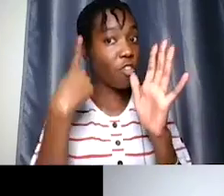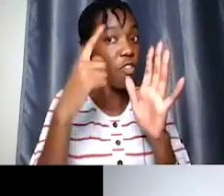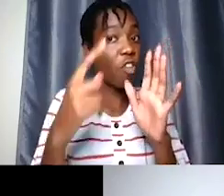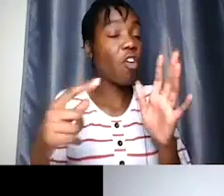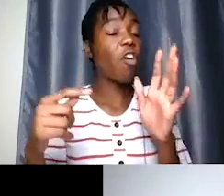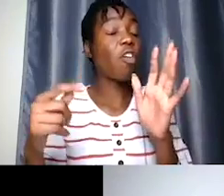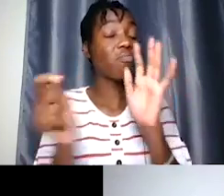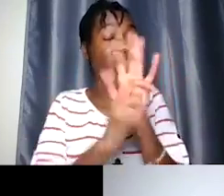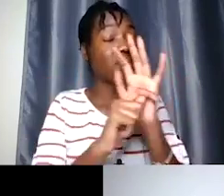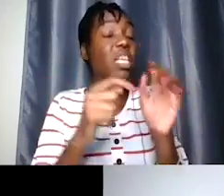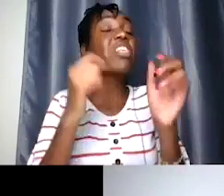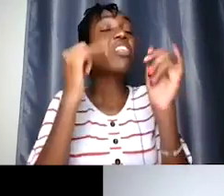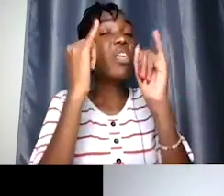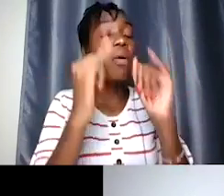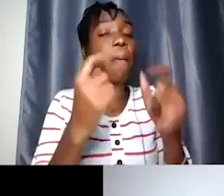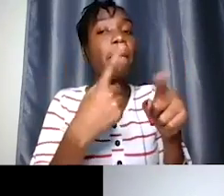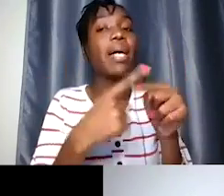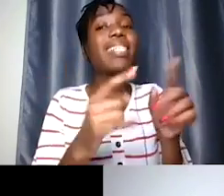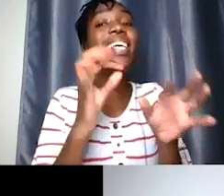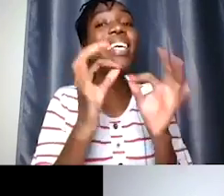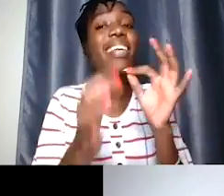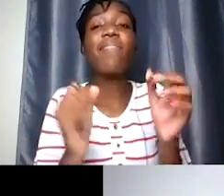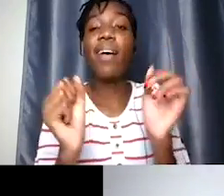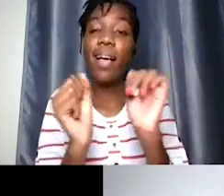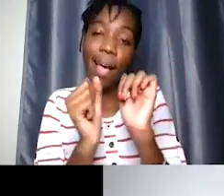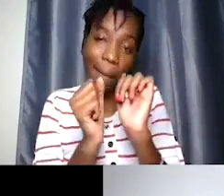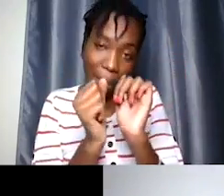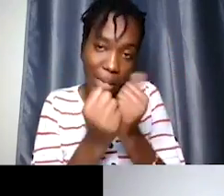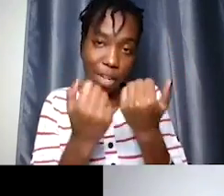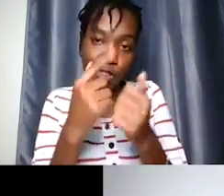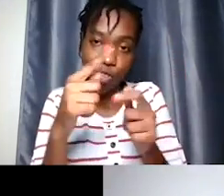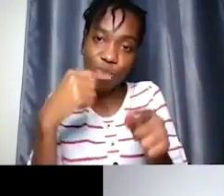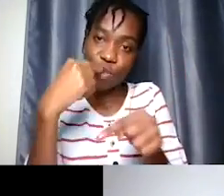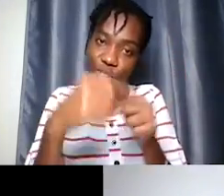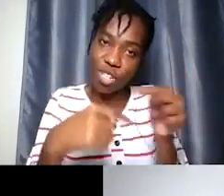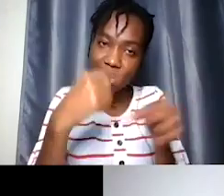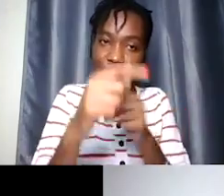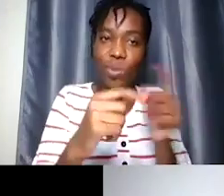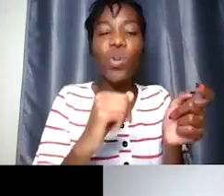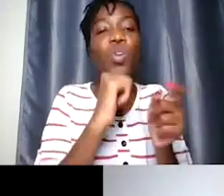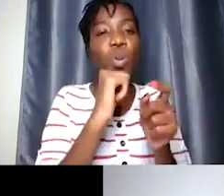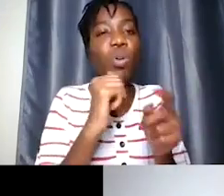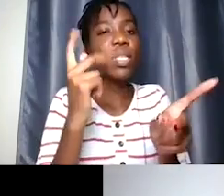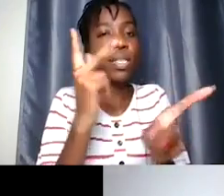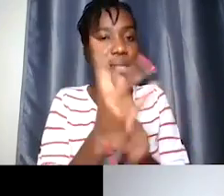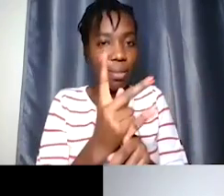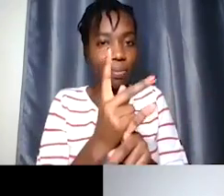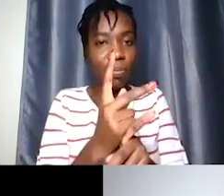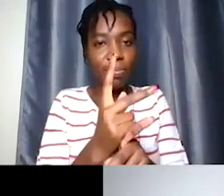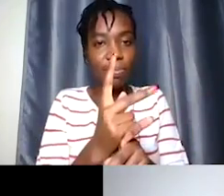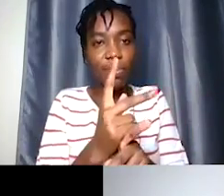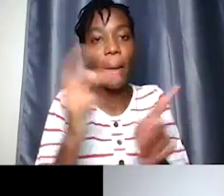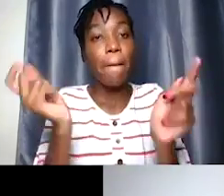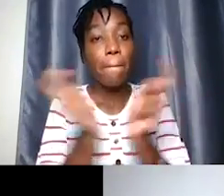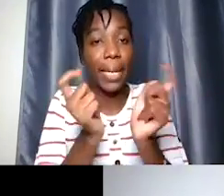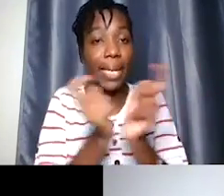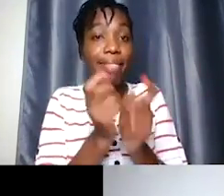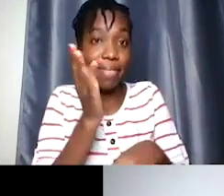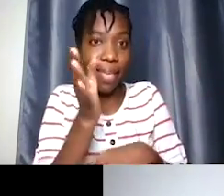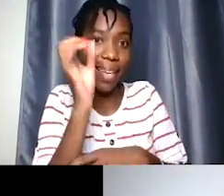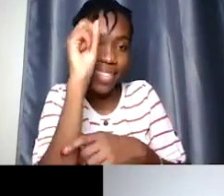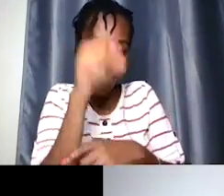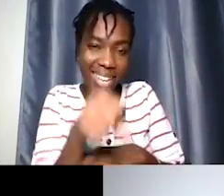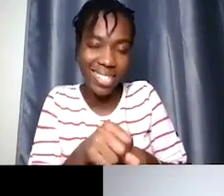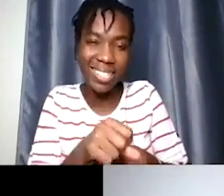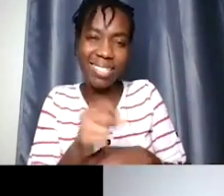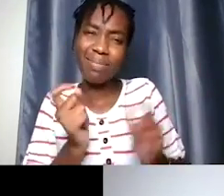if it happens, move on, don't keep grumbling. The pain will be there and the scar will be there,